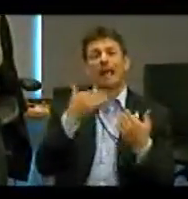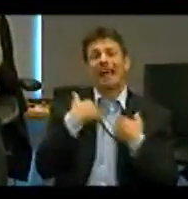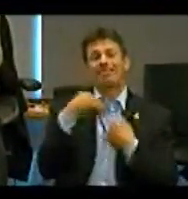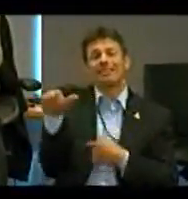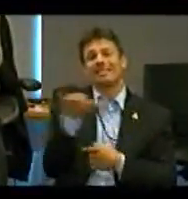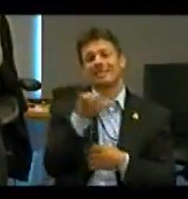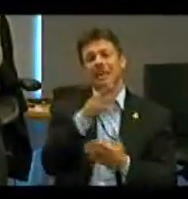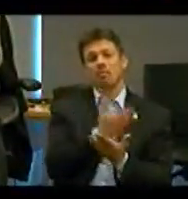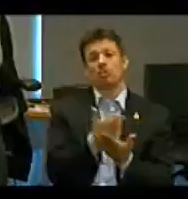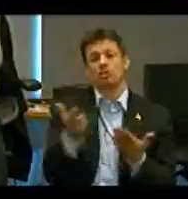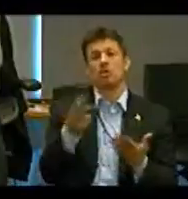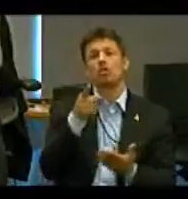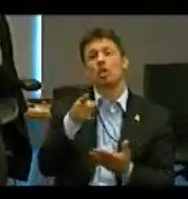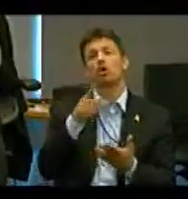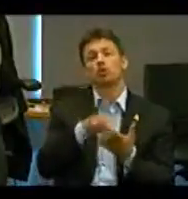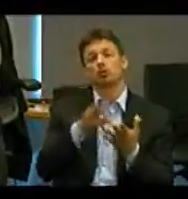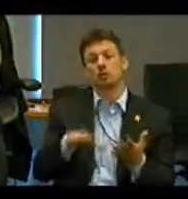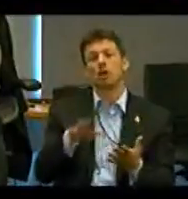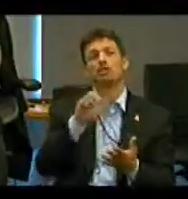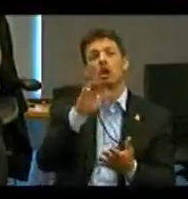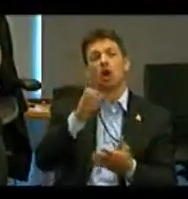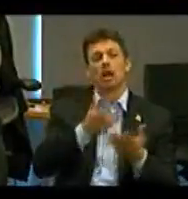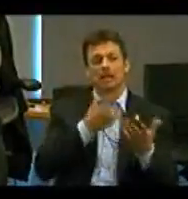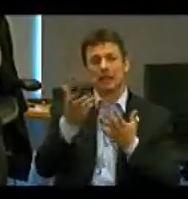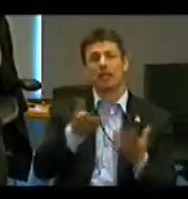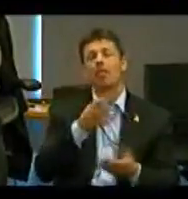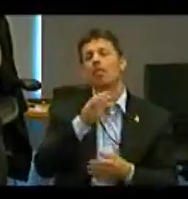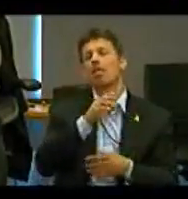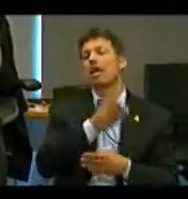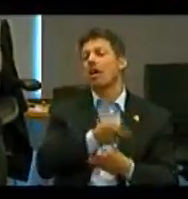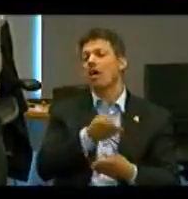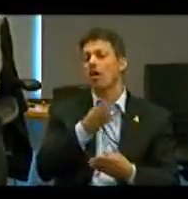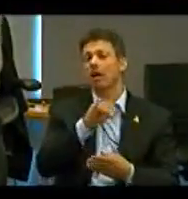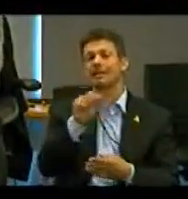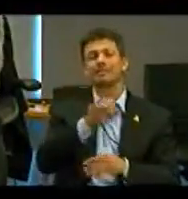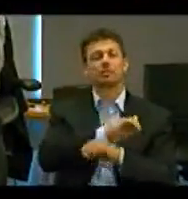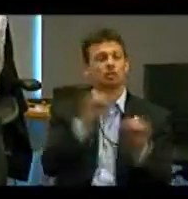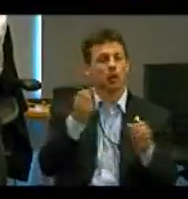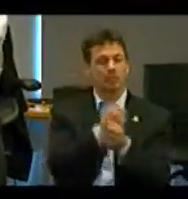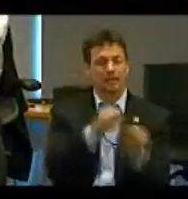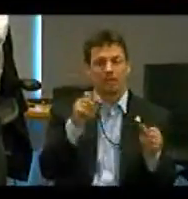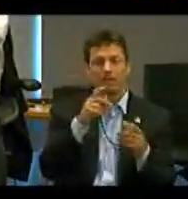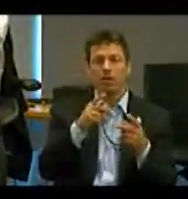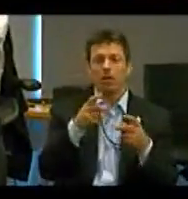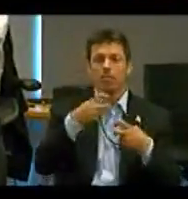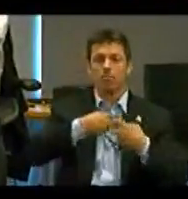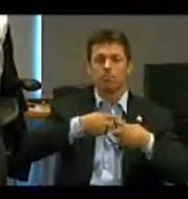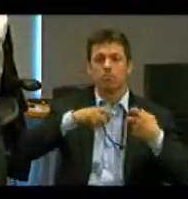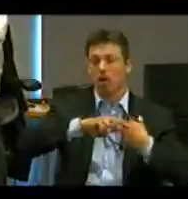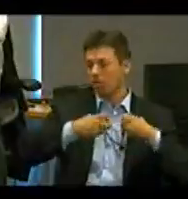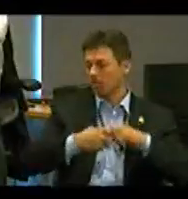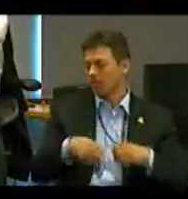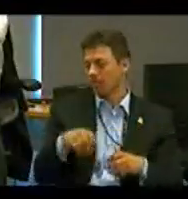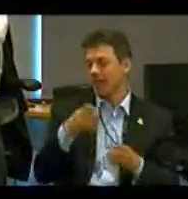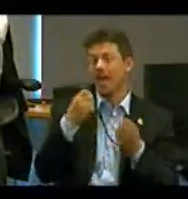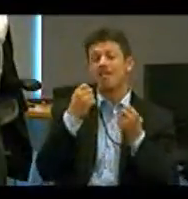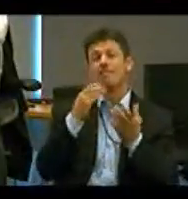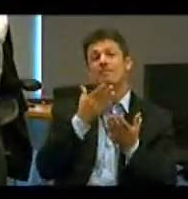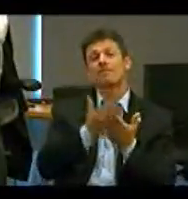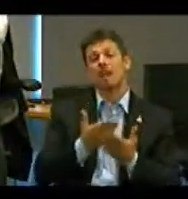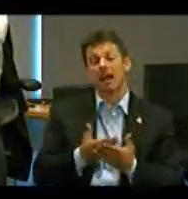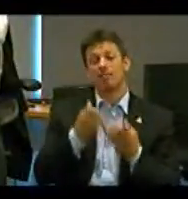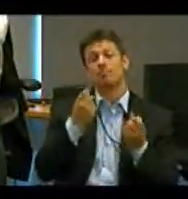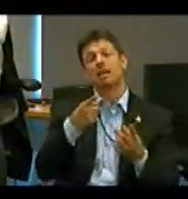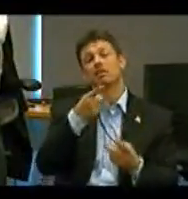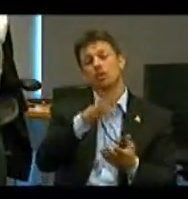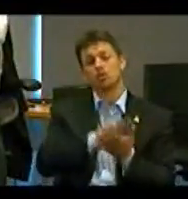and those students are engaged, and there isn't a safety problem. In fact, most of the time, those schools have higher achievement and higher